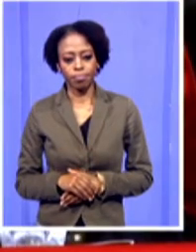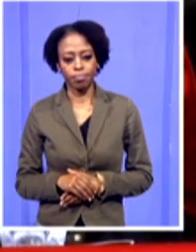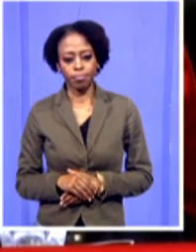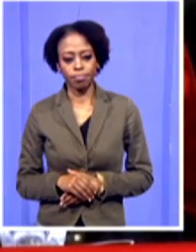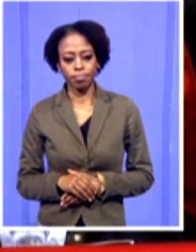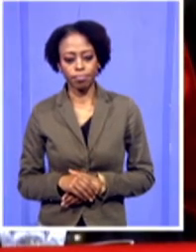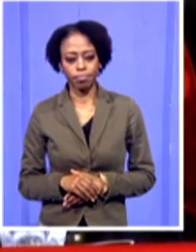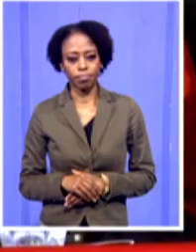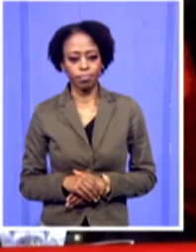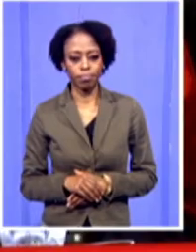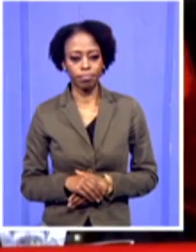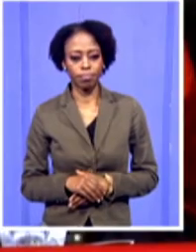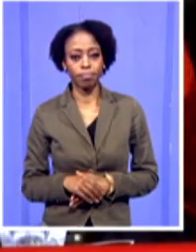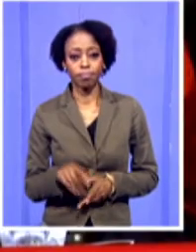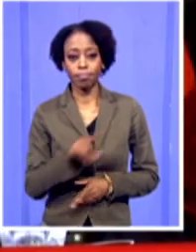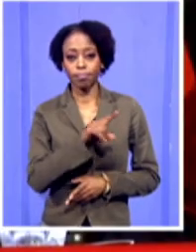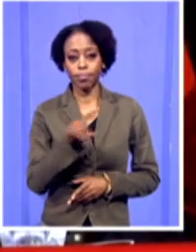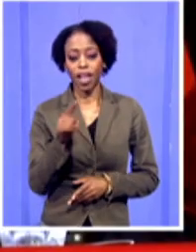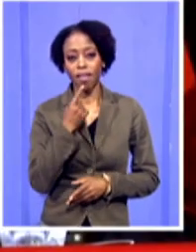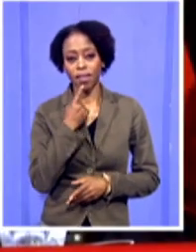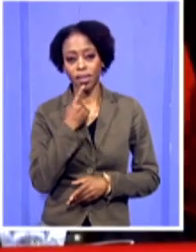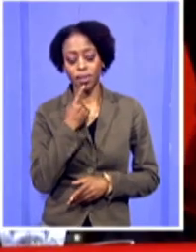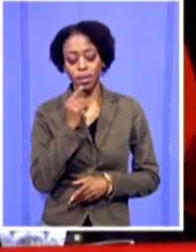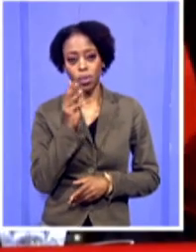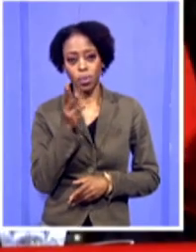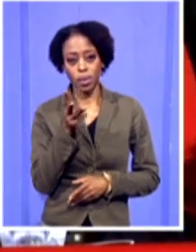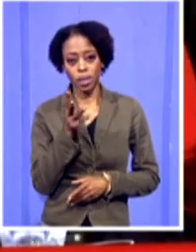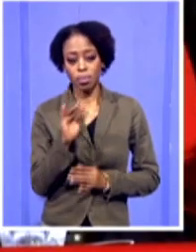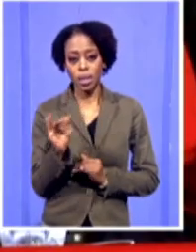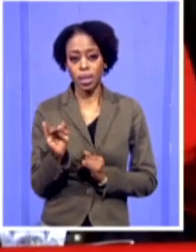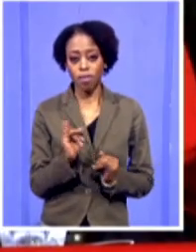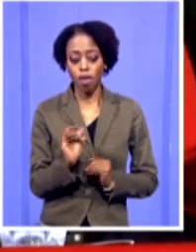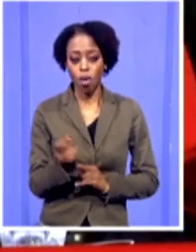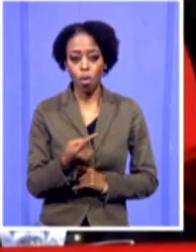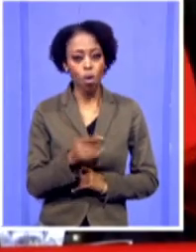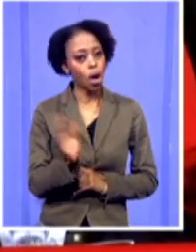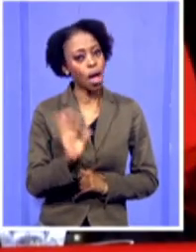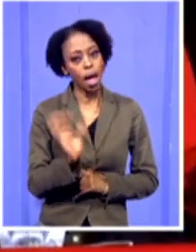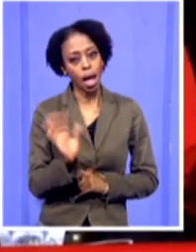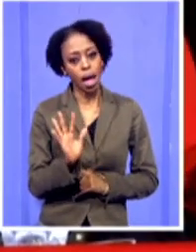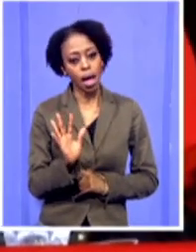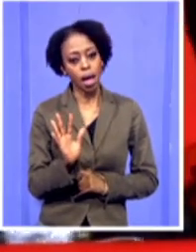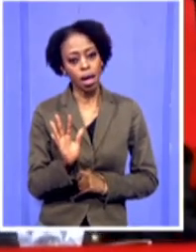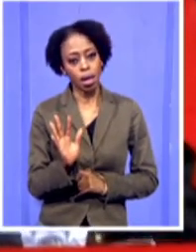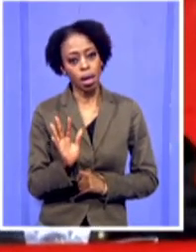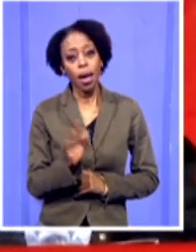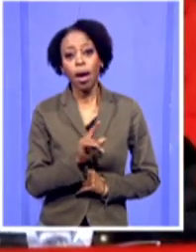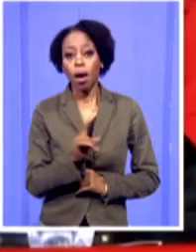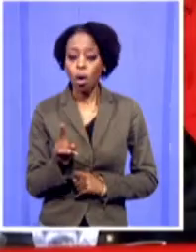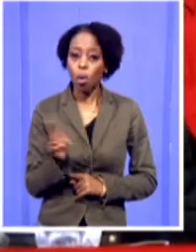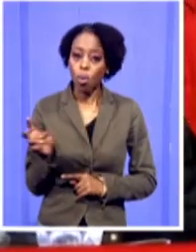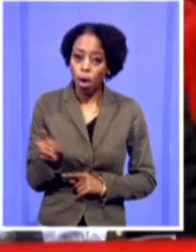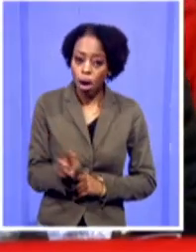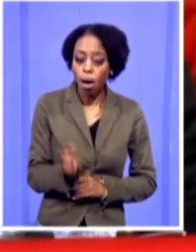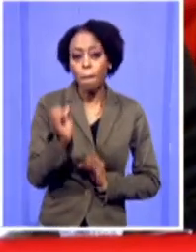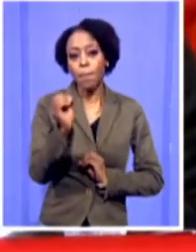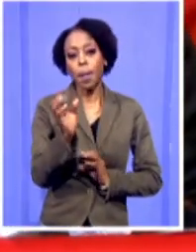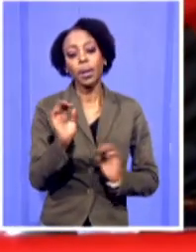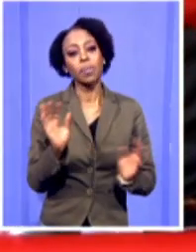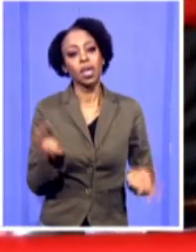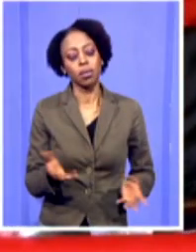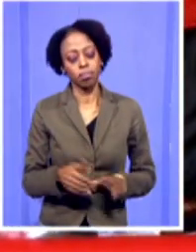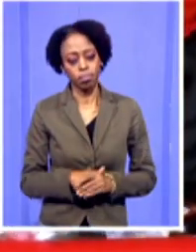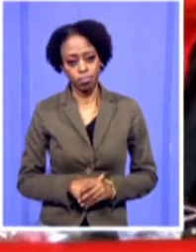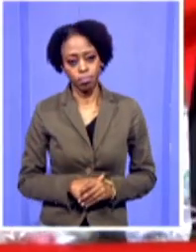Those who are going to speak, and I'm not inviting all of you to speak, those who are going to speak,